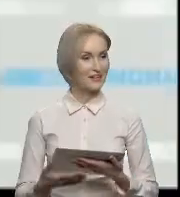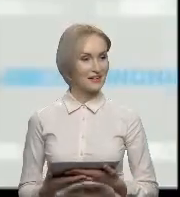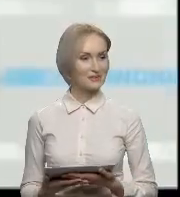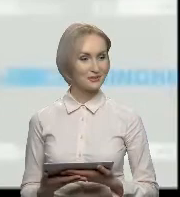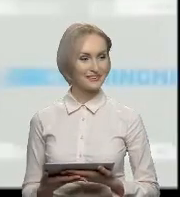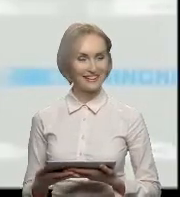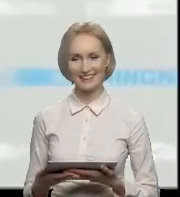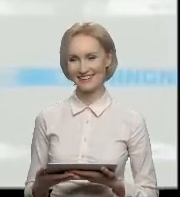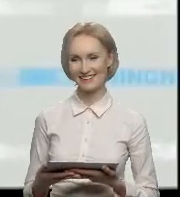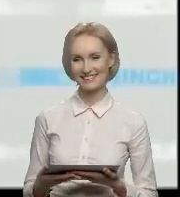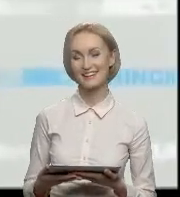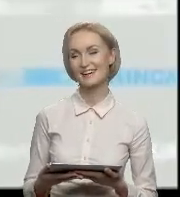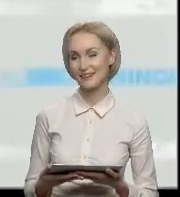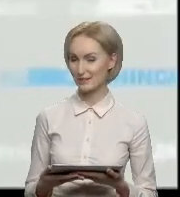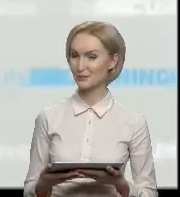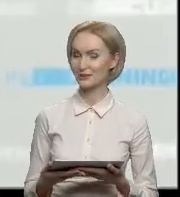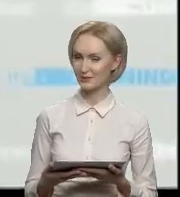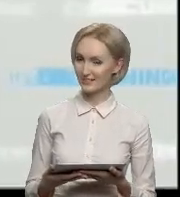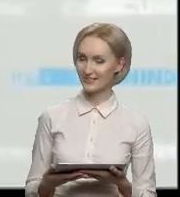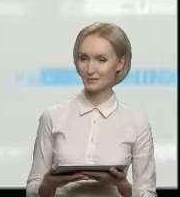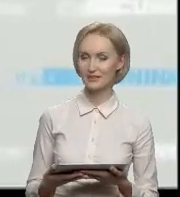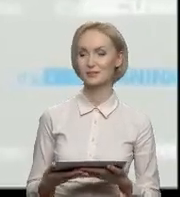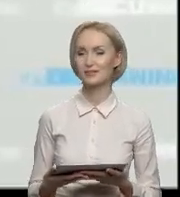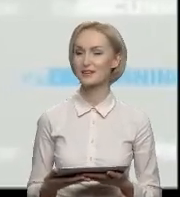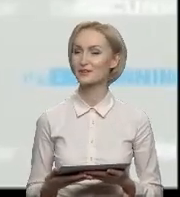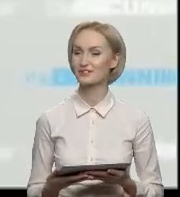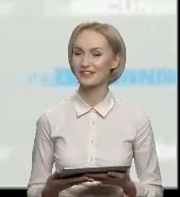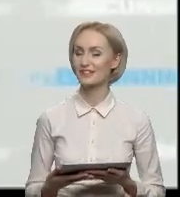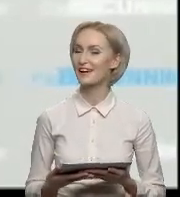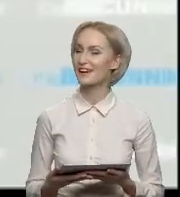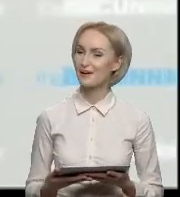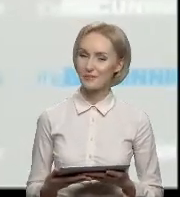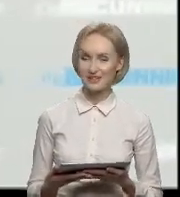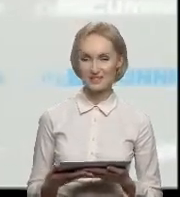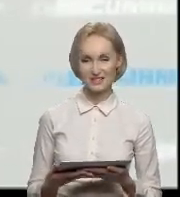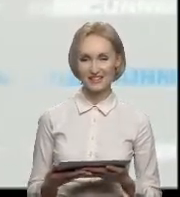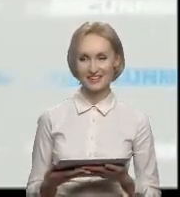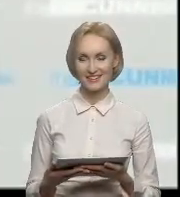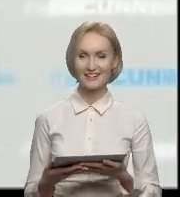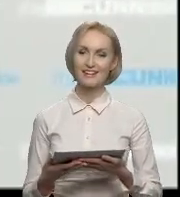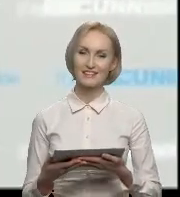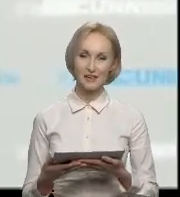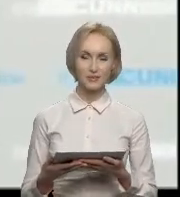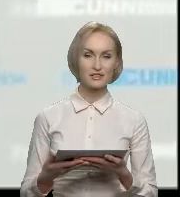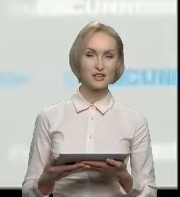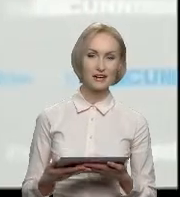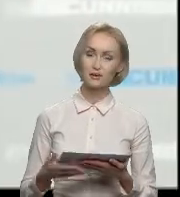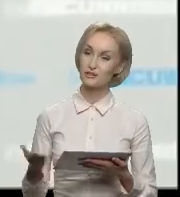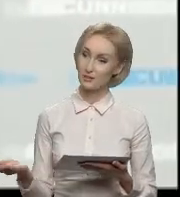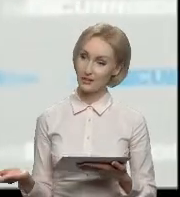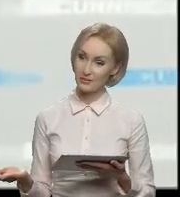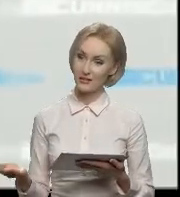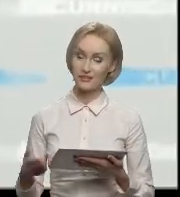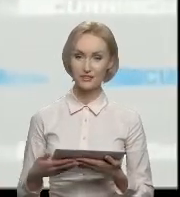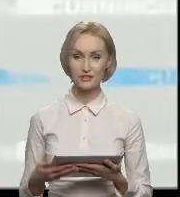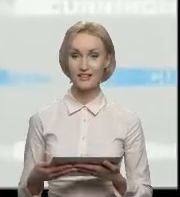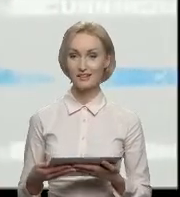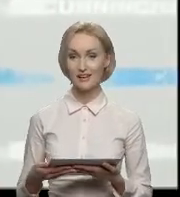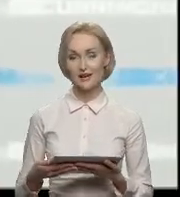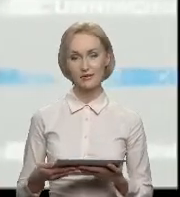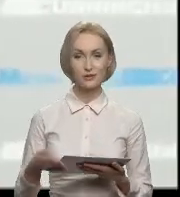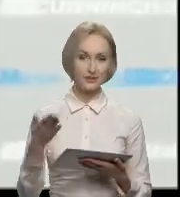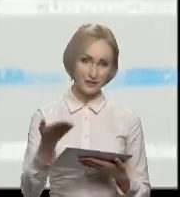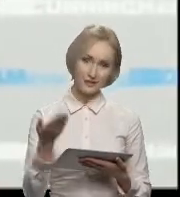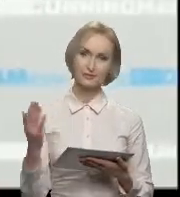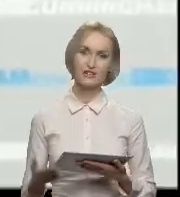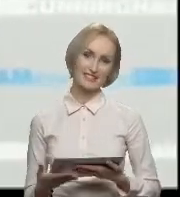You know you want it. This is firing you up a little bit, isn't it? Oh! More DNA drama. You don't bring family, her clothes. I show